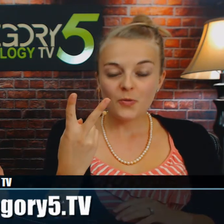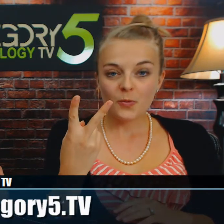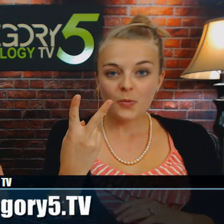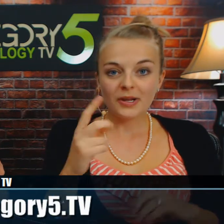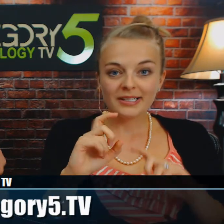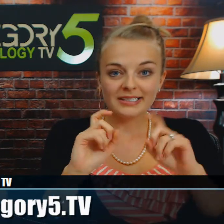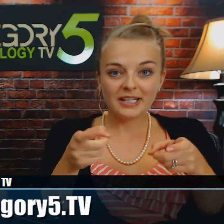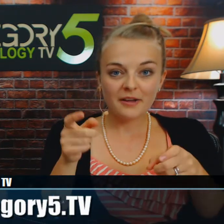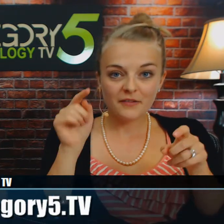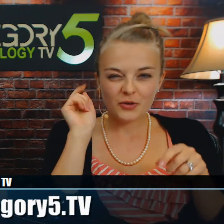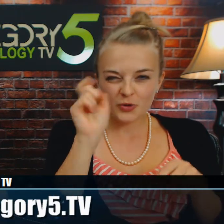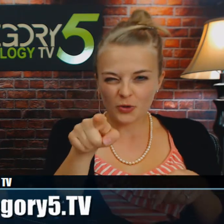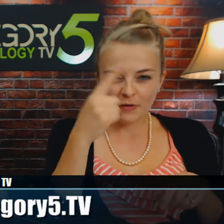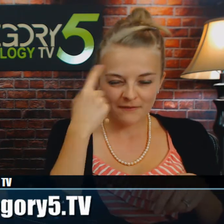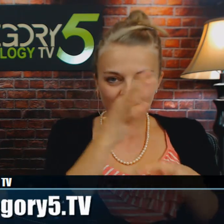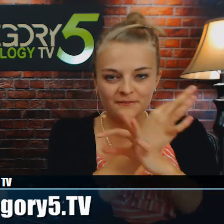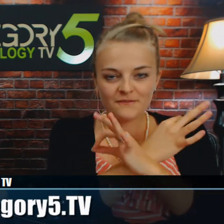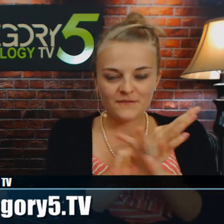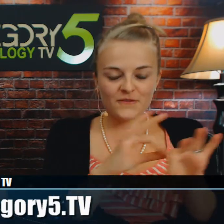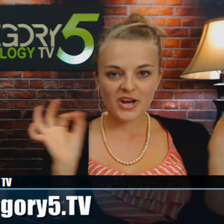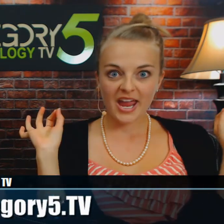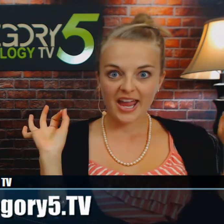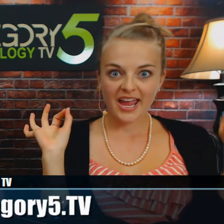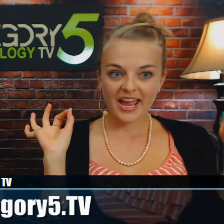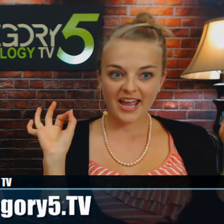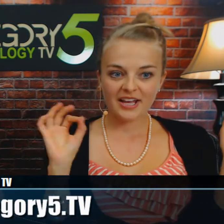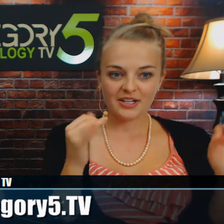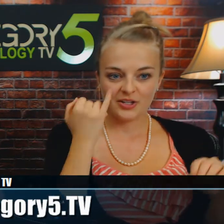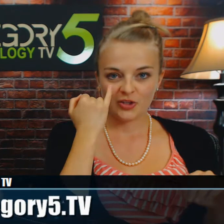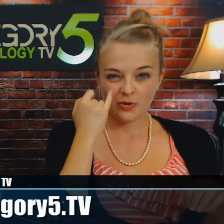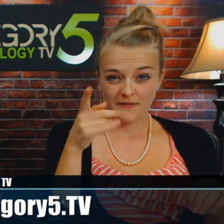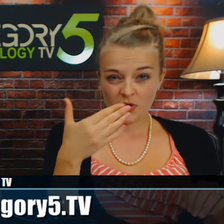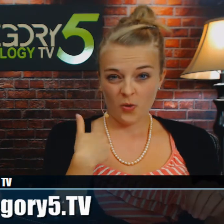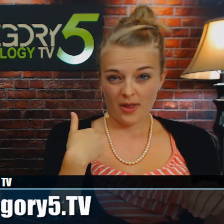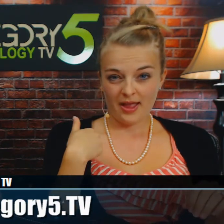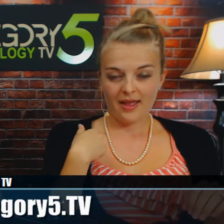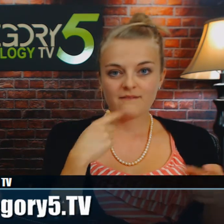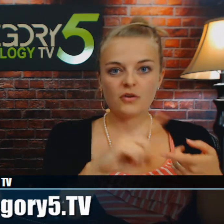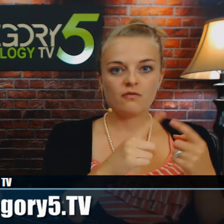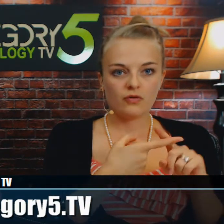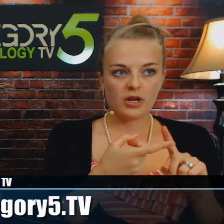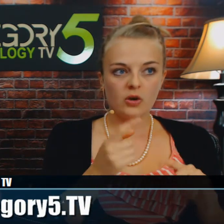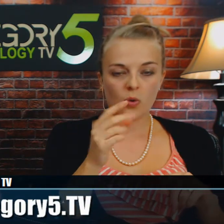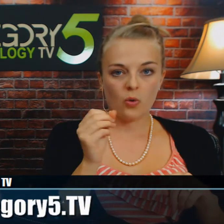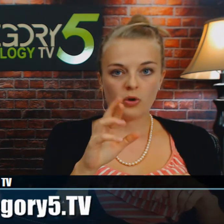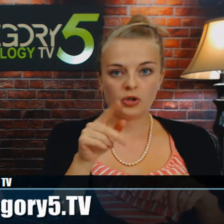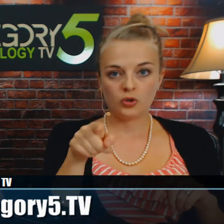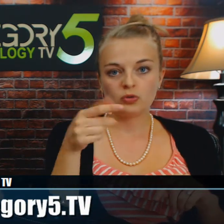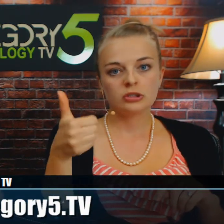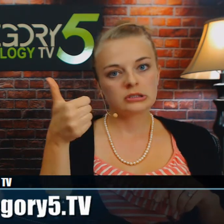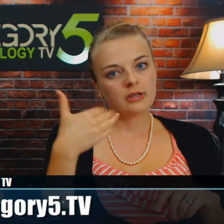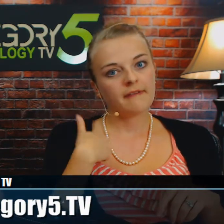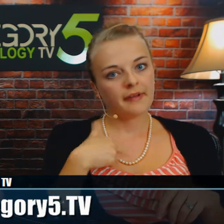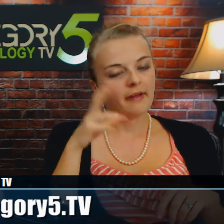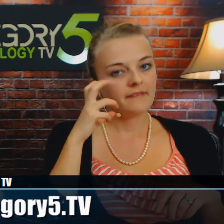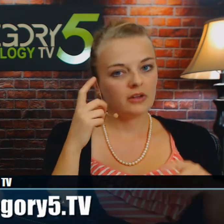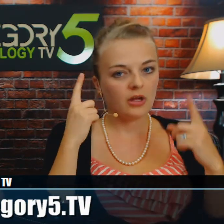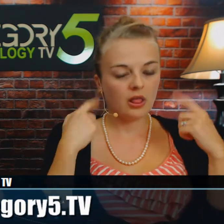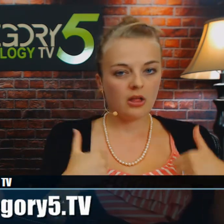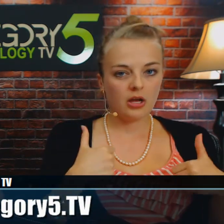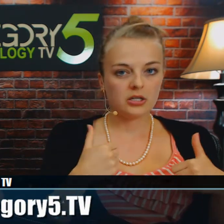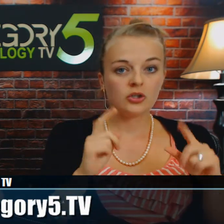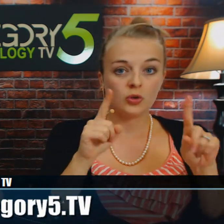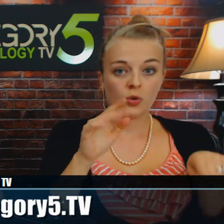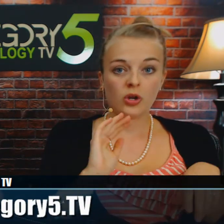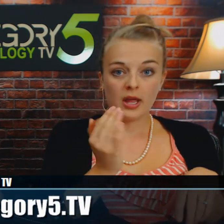First. So what you need to do, if you have, or if you have a loved one who has hearing loss, all you need to do is go